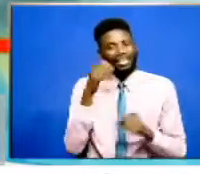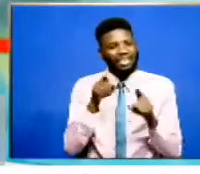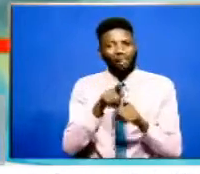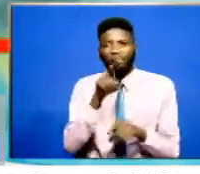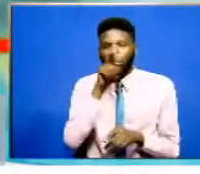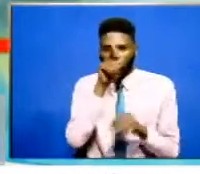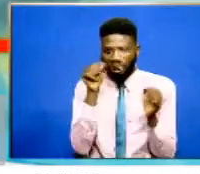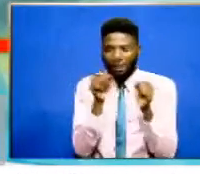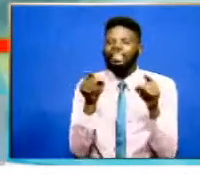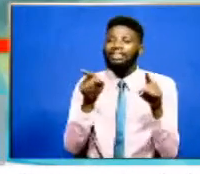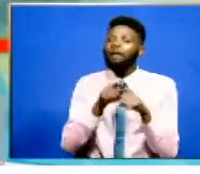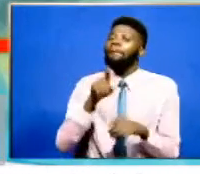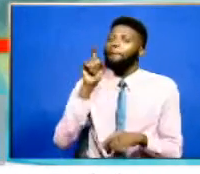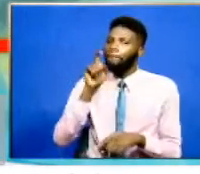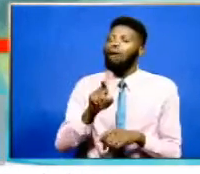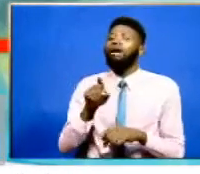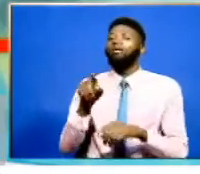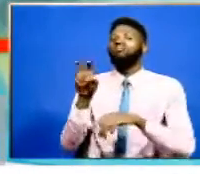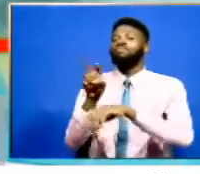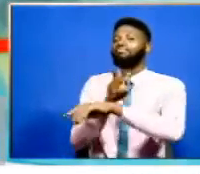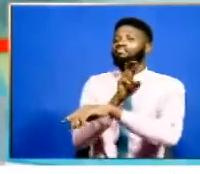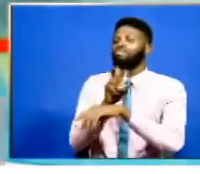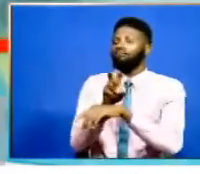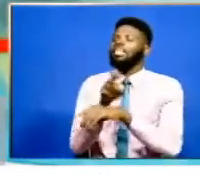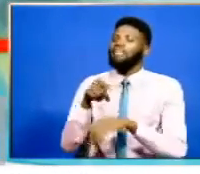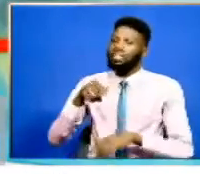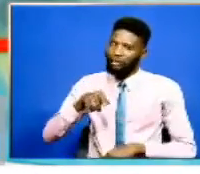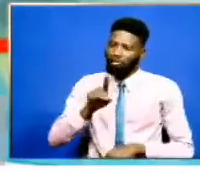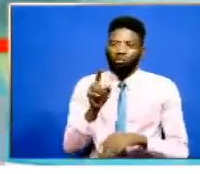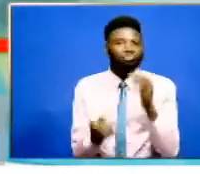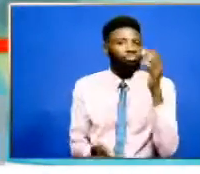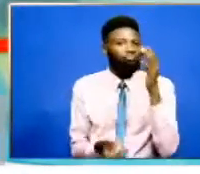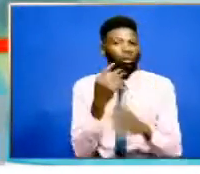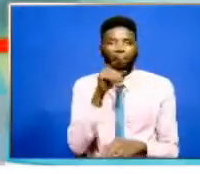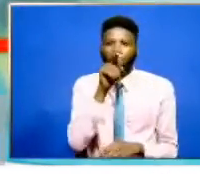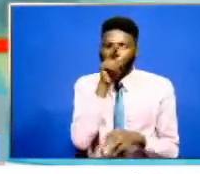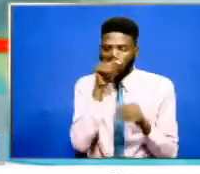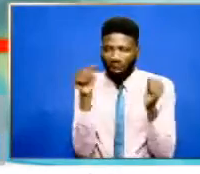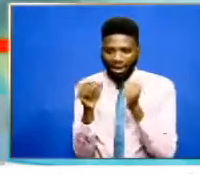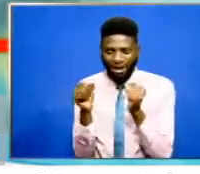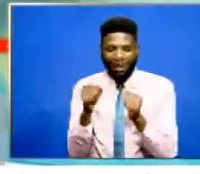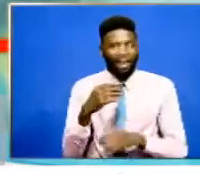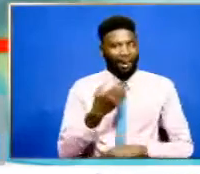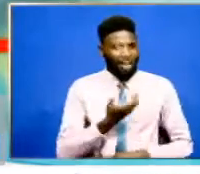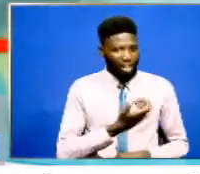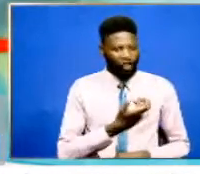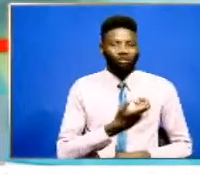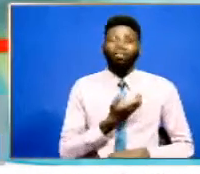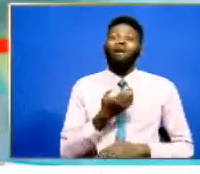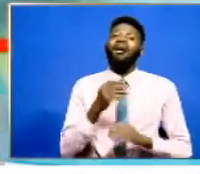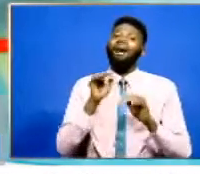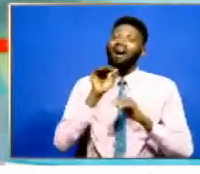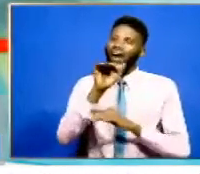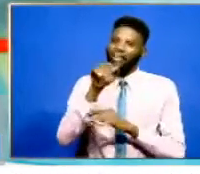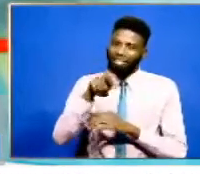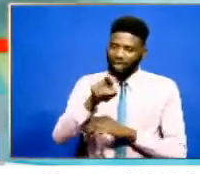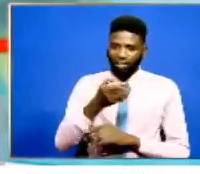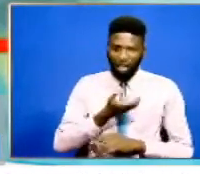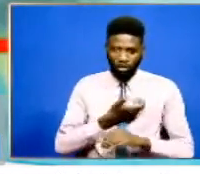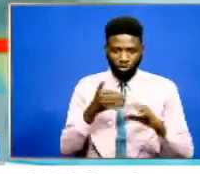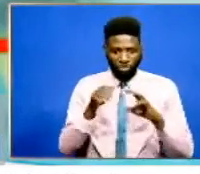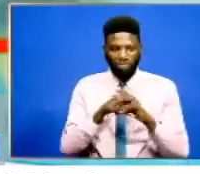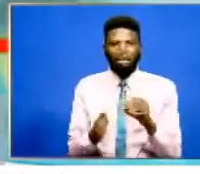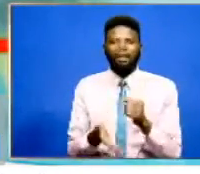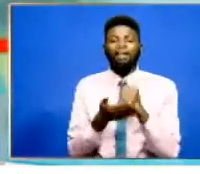as well. And of course, he has officially launched the Malaria Council, urging them to help us kick this disease